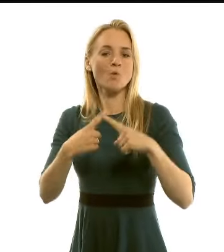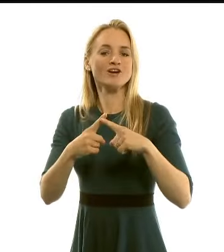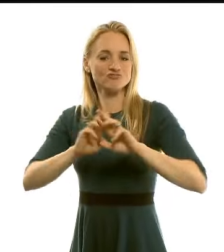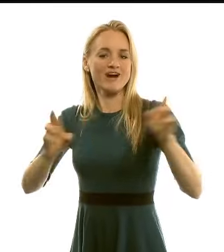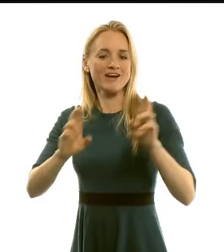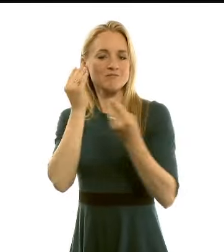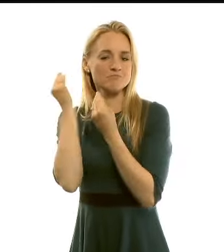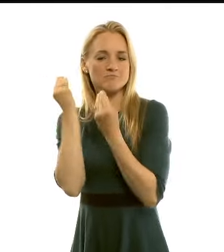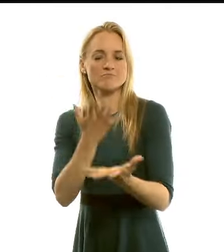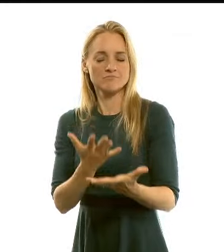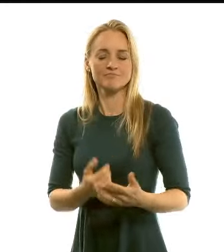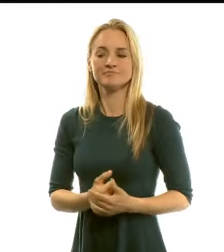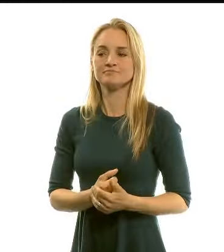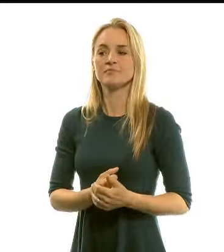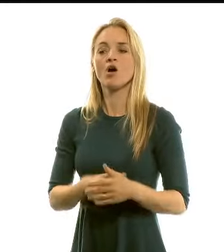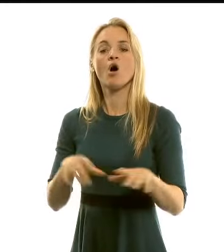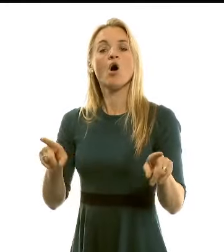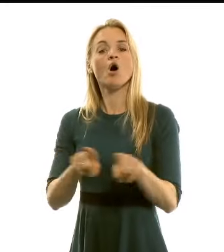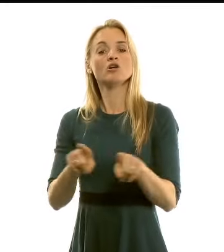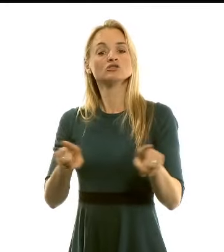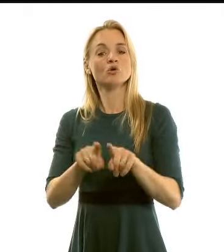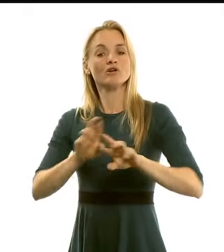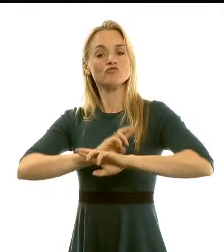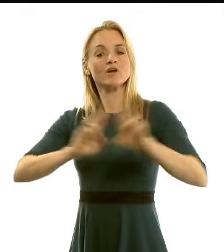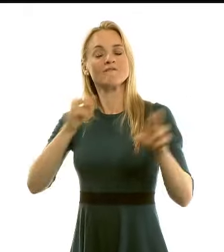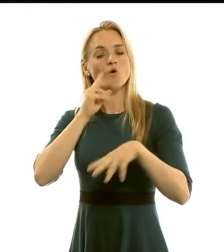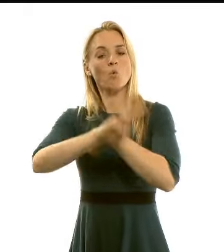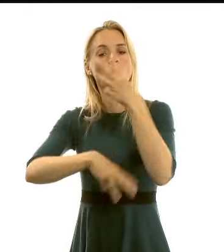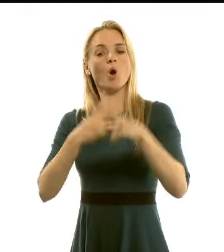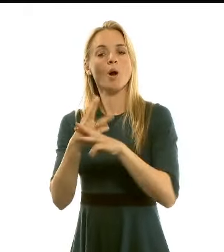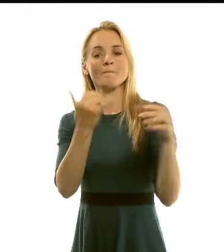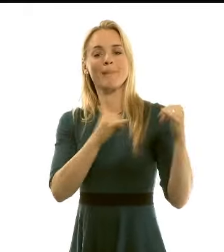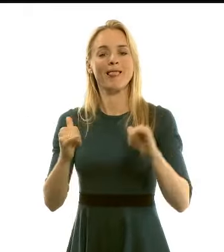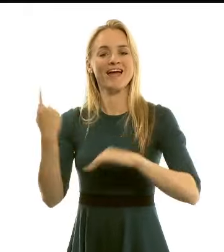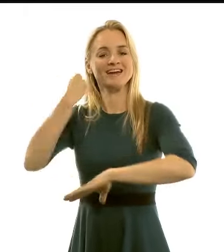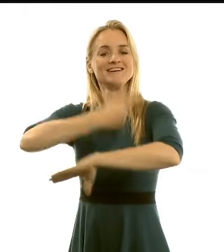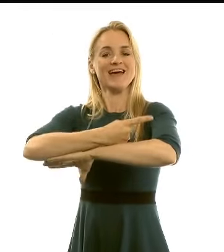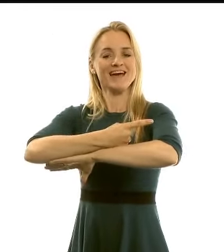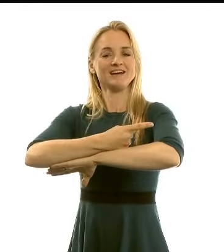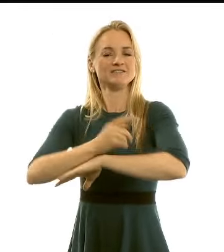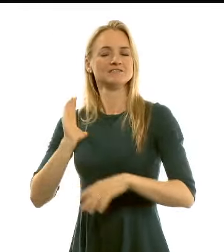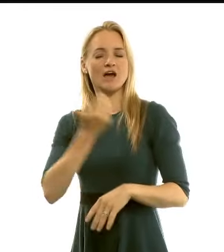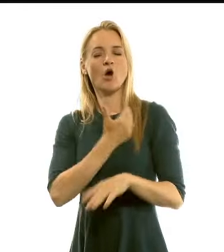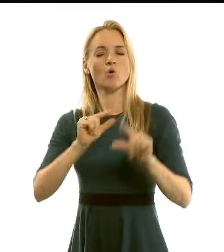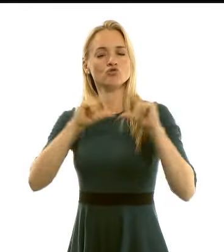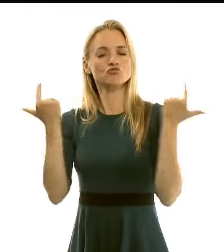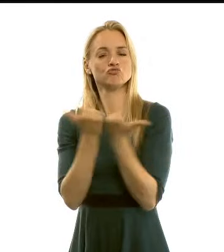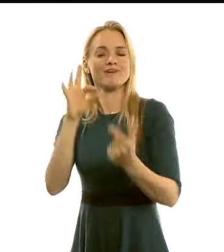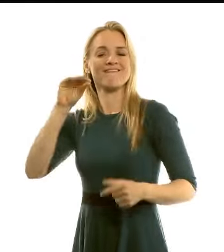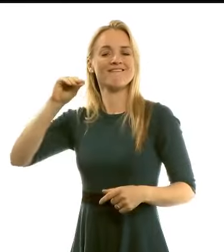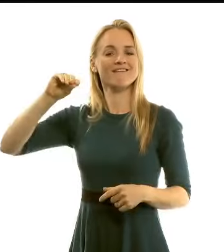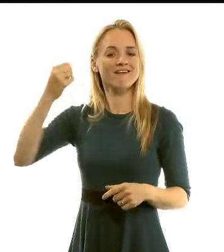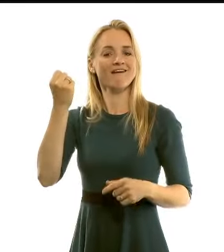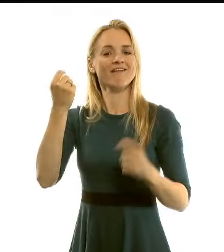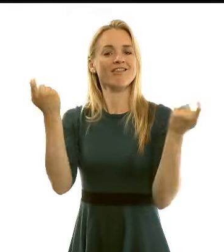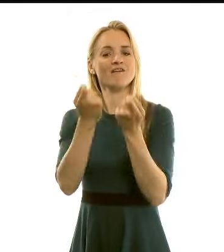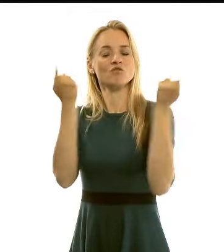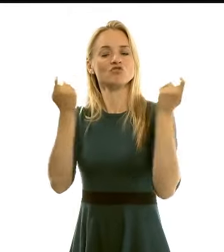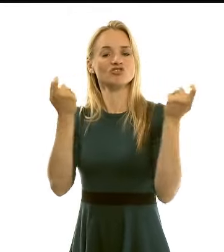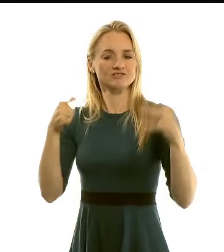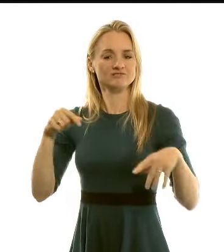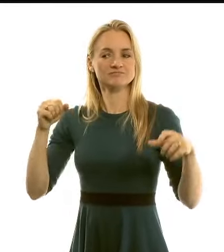Play Day. It's the culmination of LEGO's group 90th anniversary celebration. Yeah, so on August the 10th, we are inviting the whole